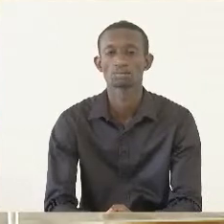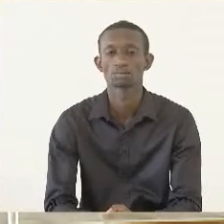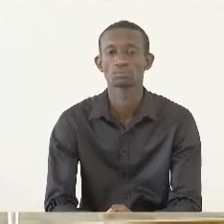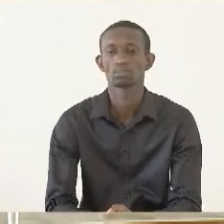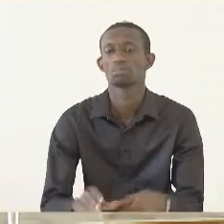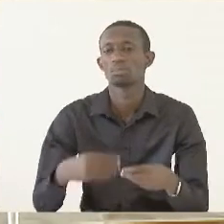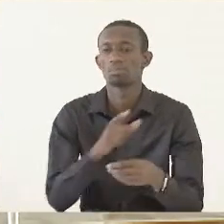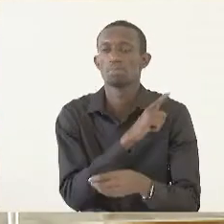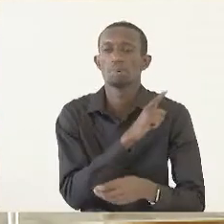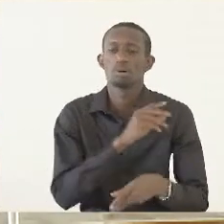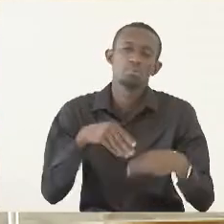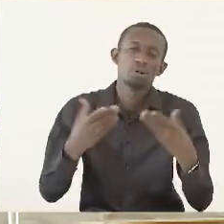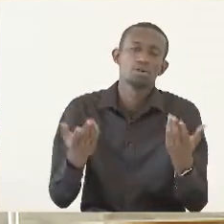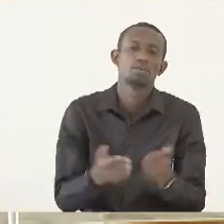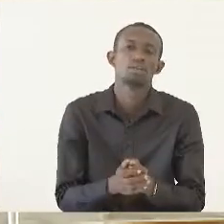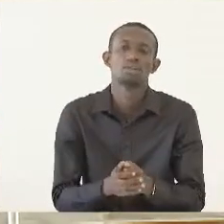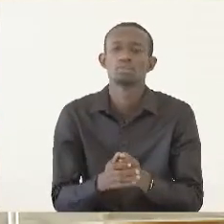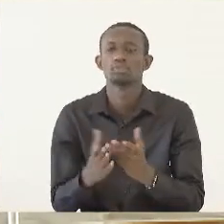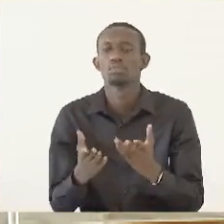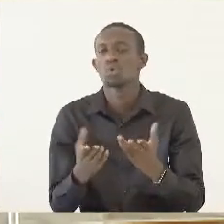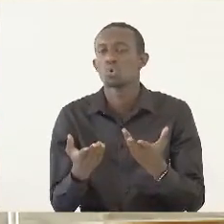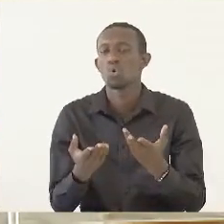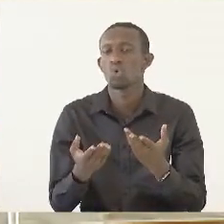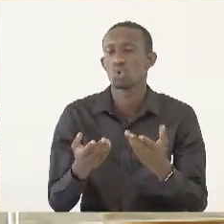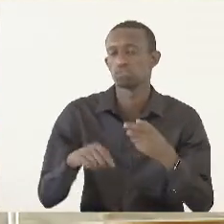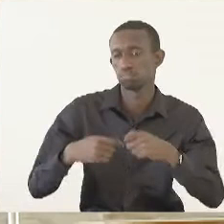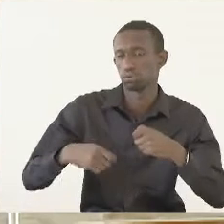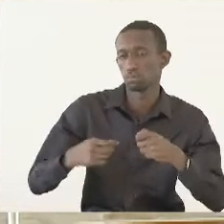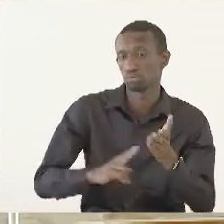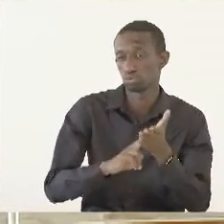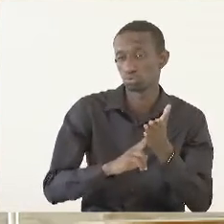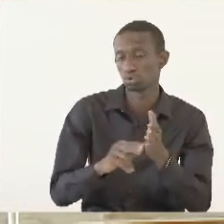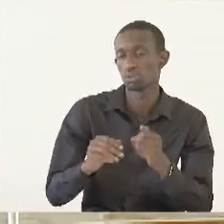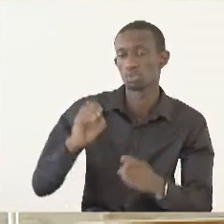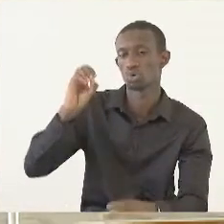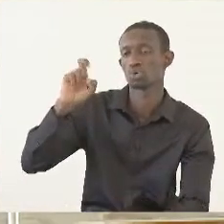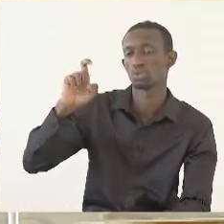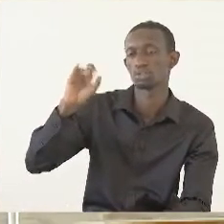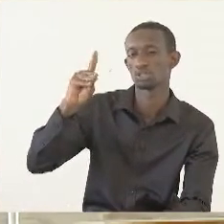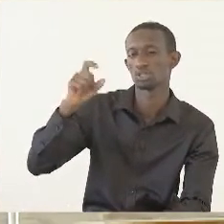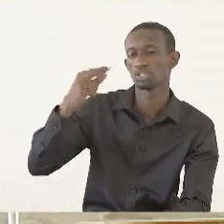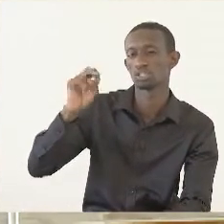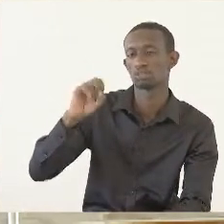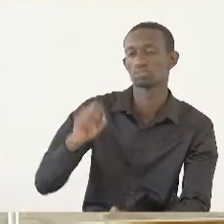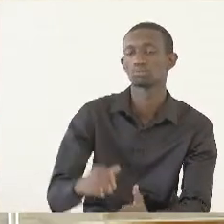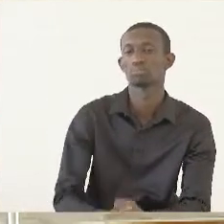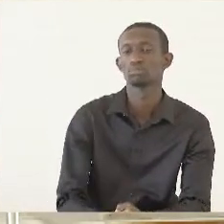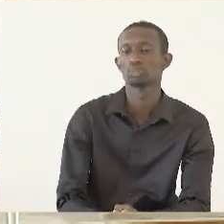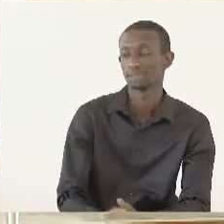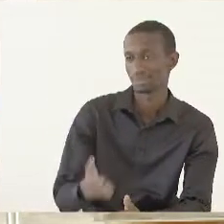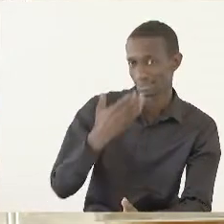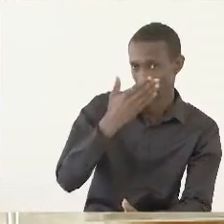favorable conditions and the reagents that can be used, the oxidizing agents. This one will be oxidized, this one